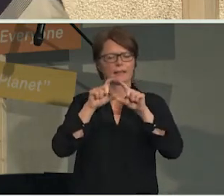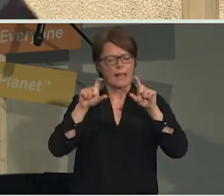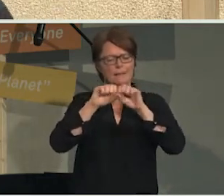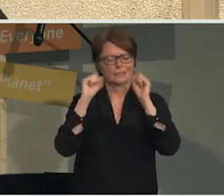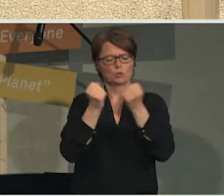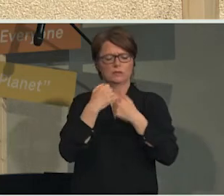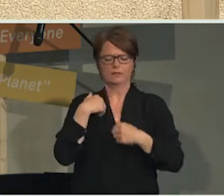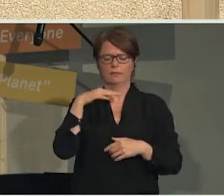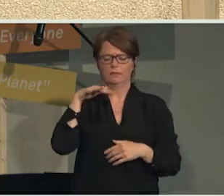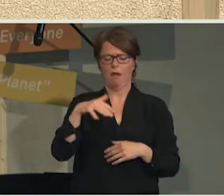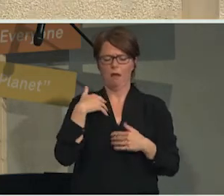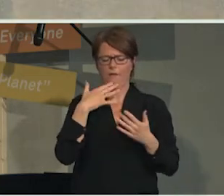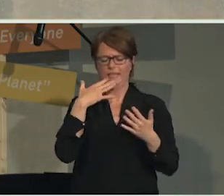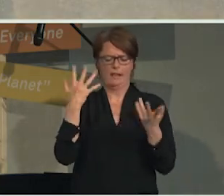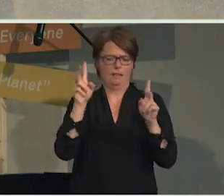mother